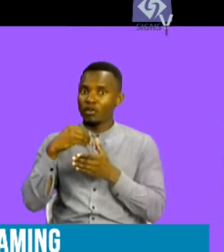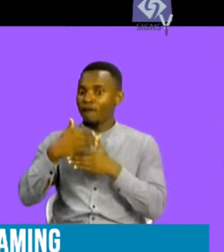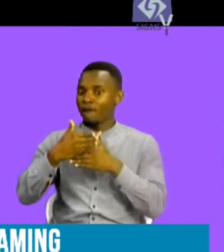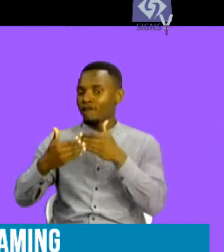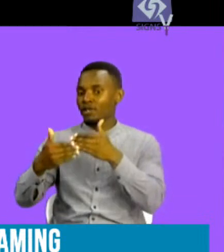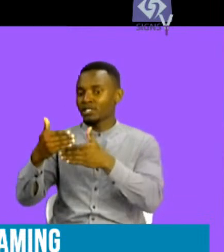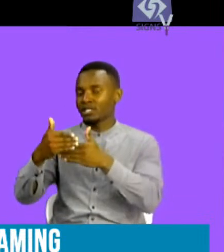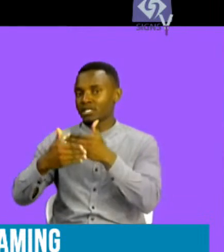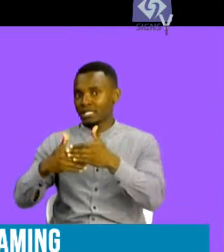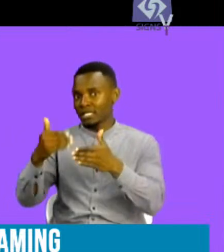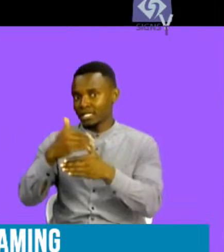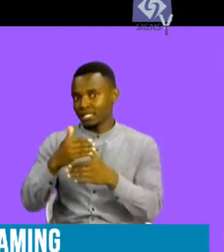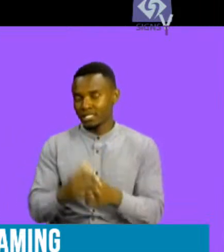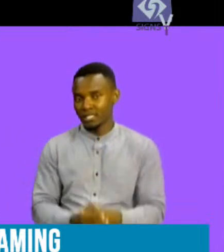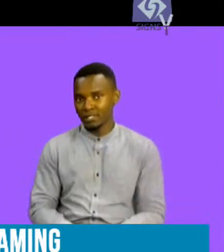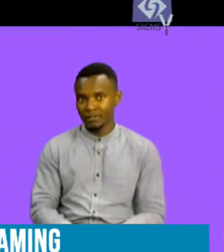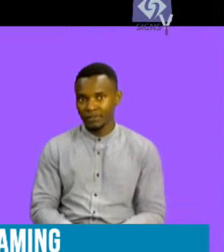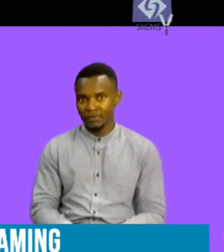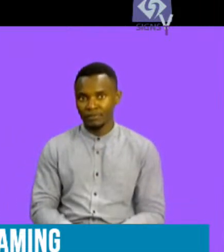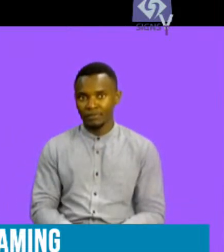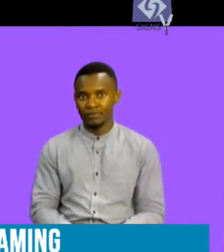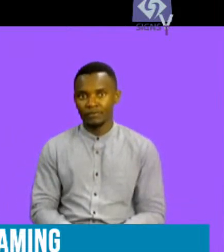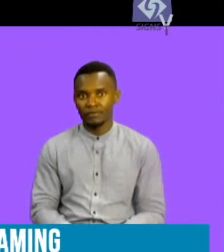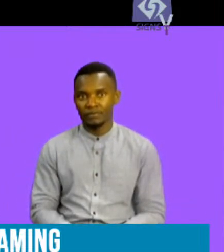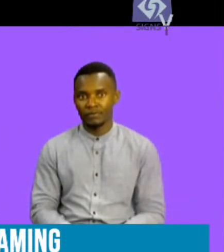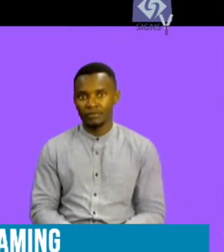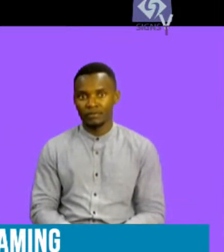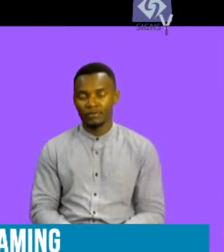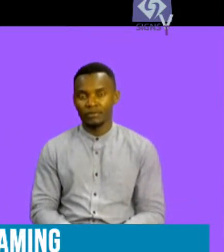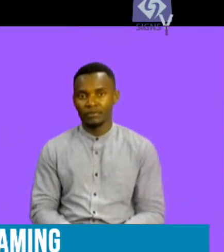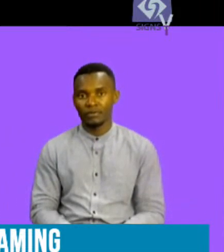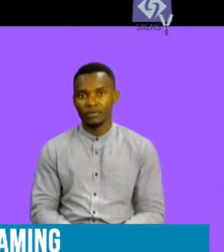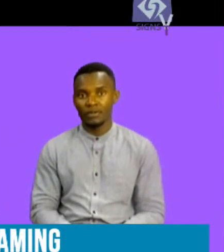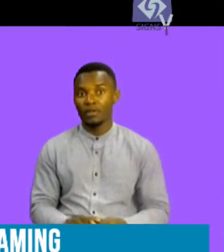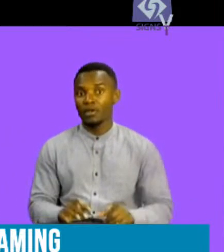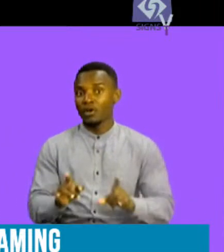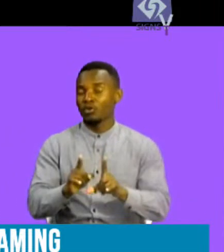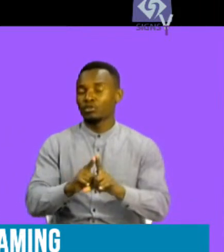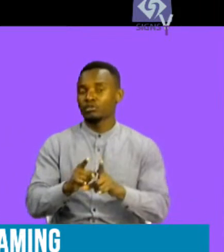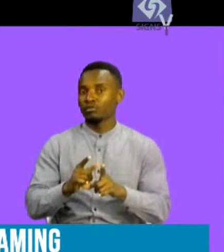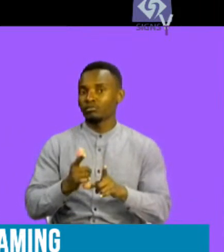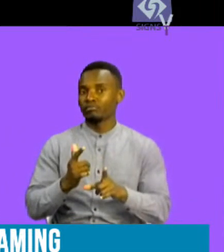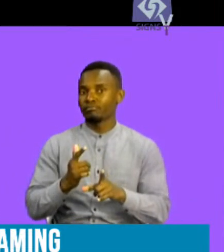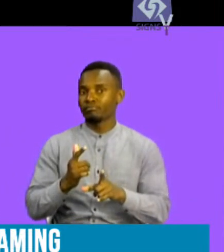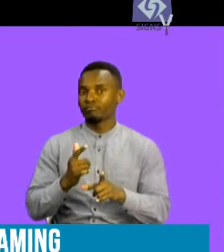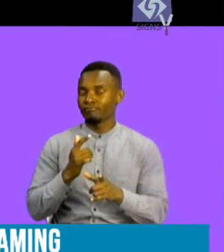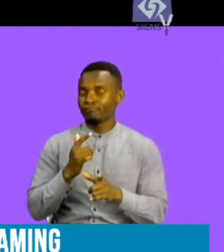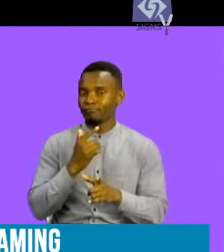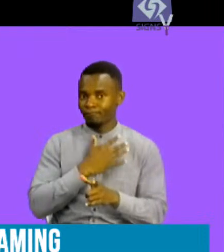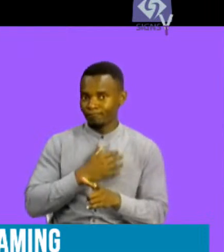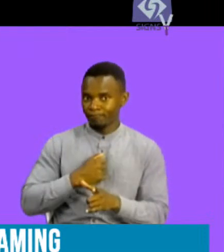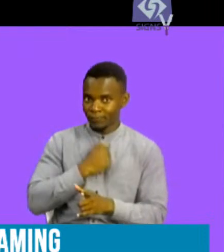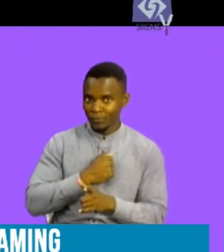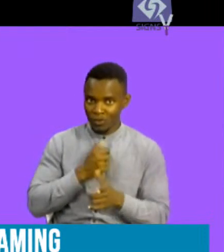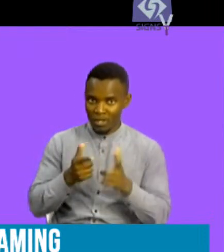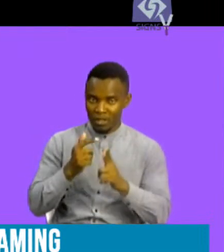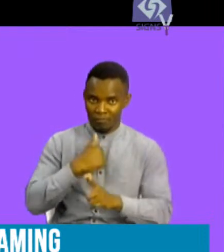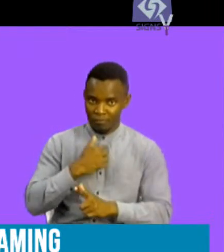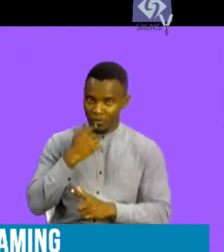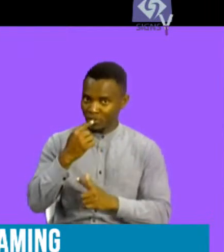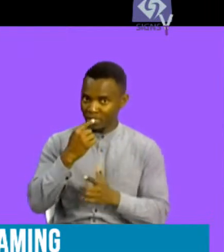you allow me, yes, just to say something. So we as the mainstreaming committee or the subsector